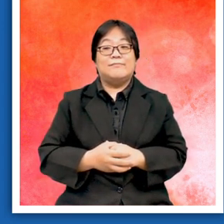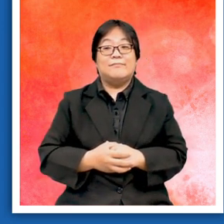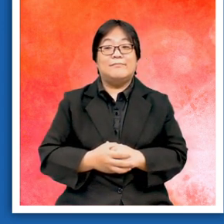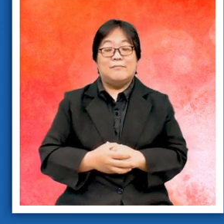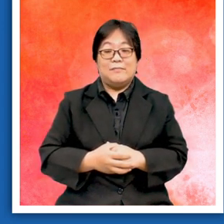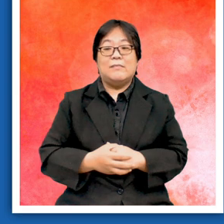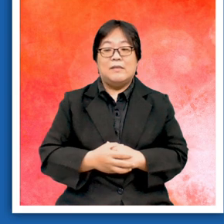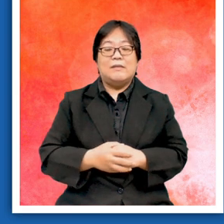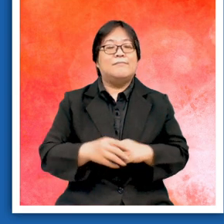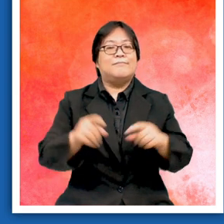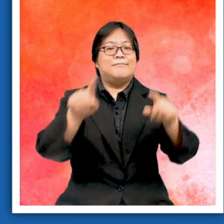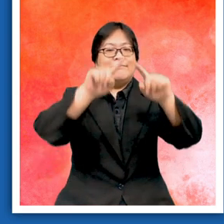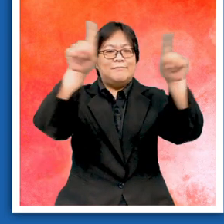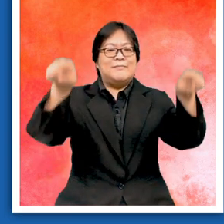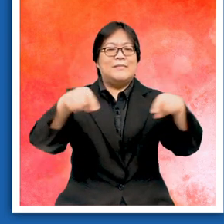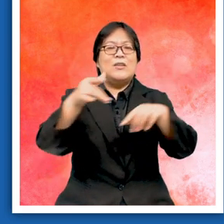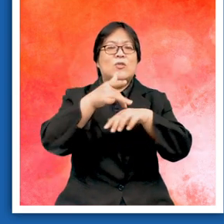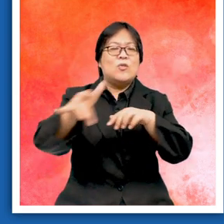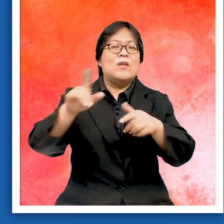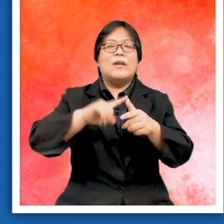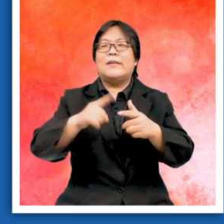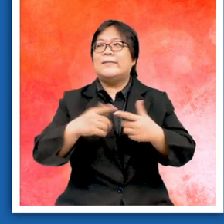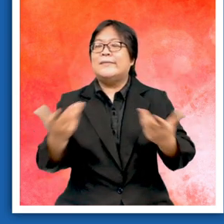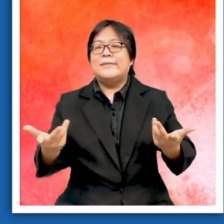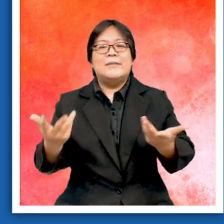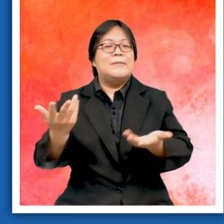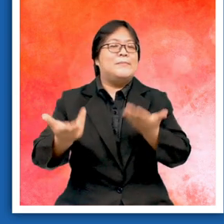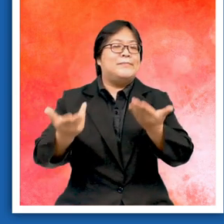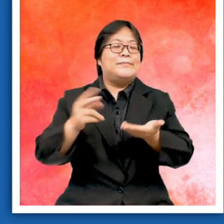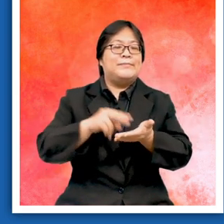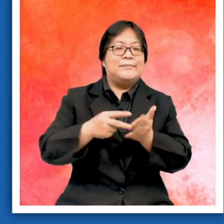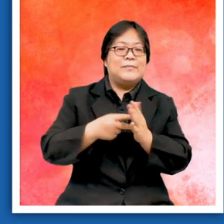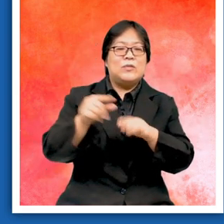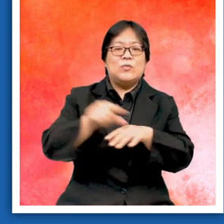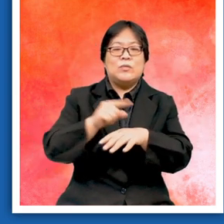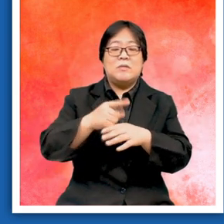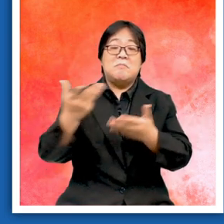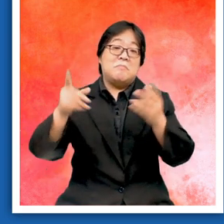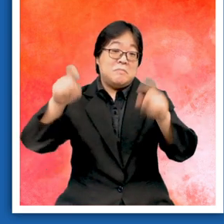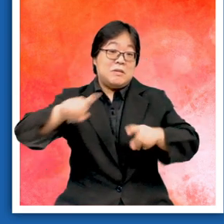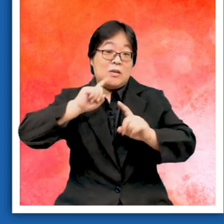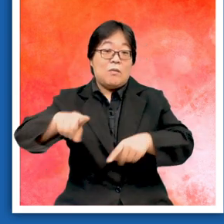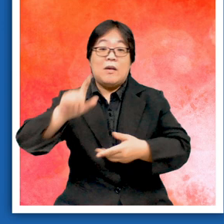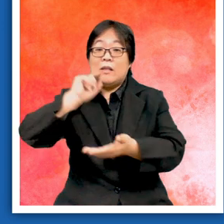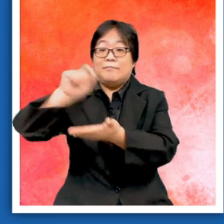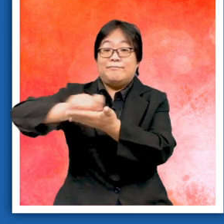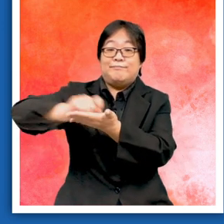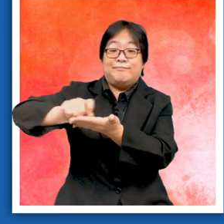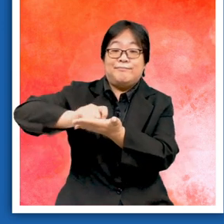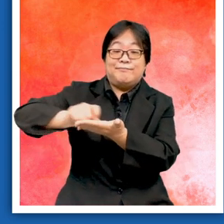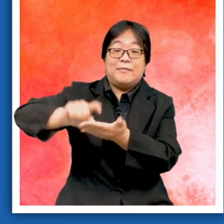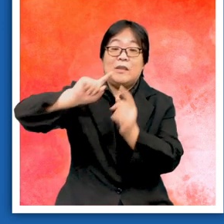empty page. I mean, on using a pen and pencil.